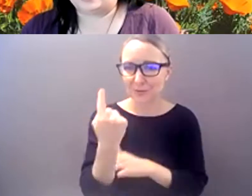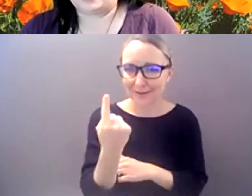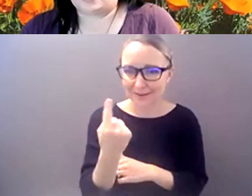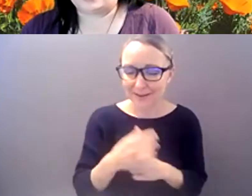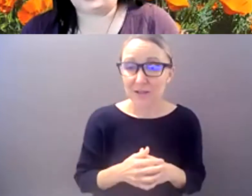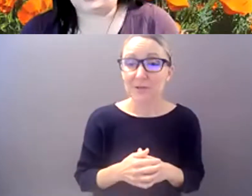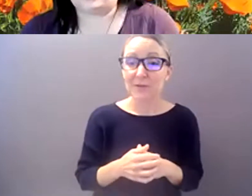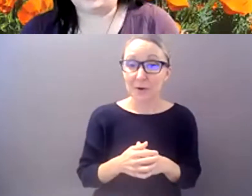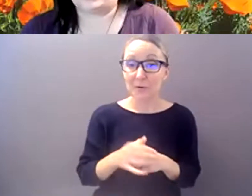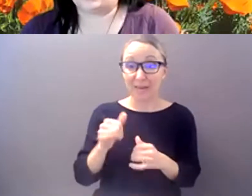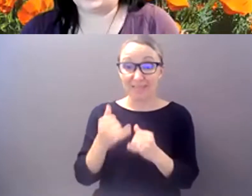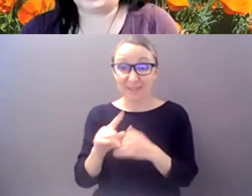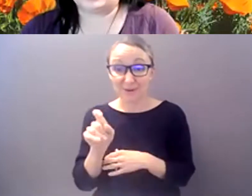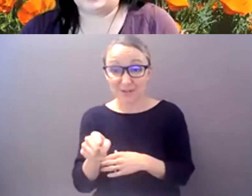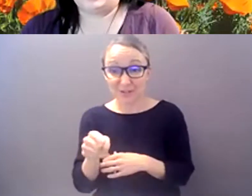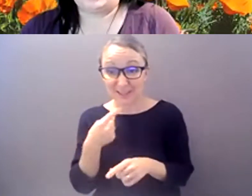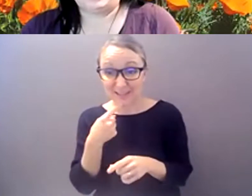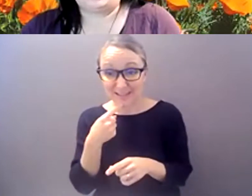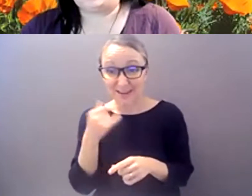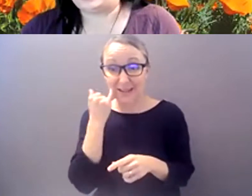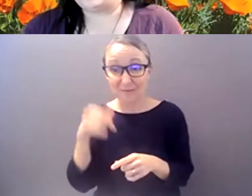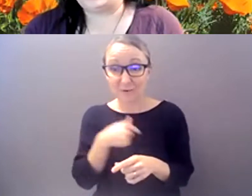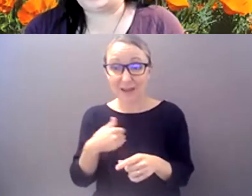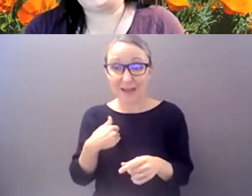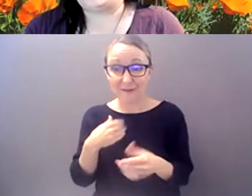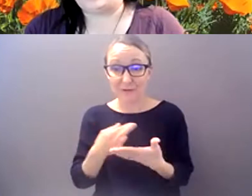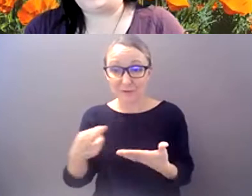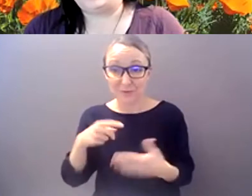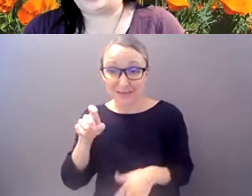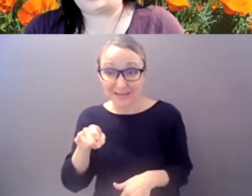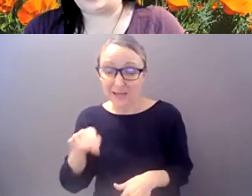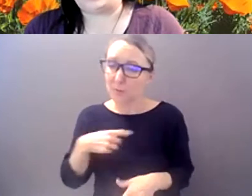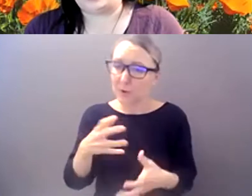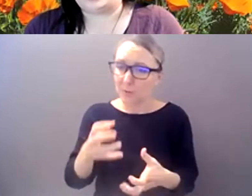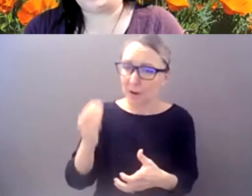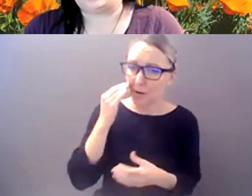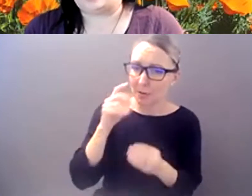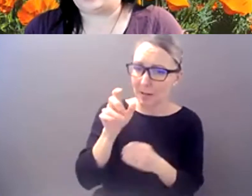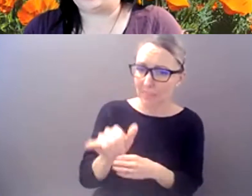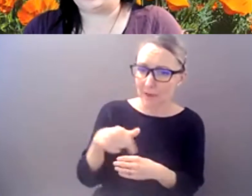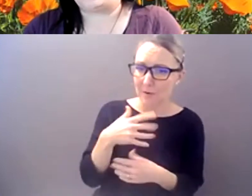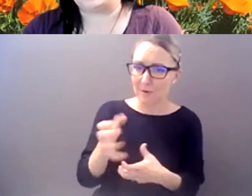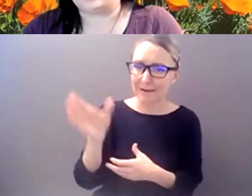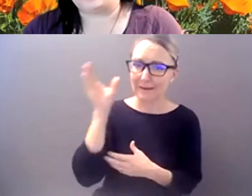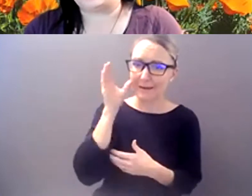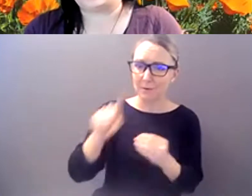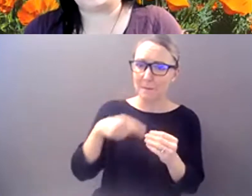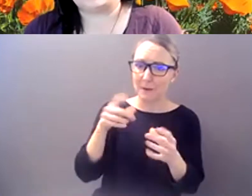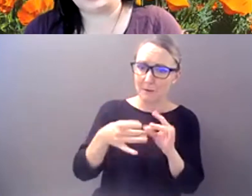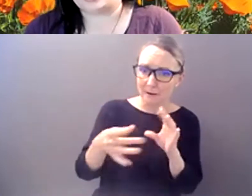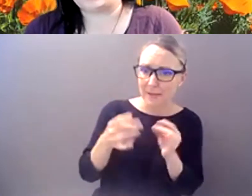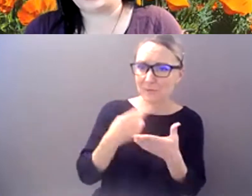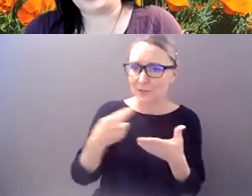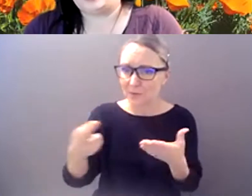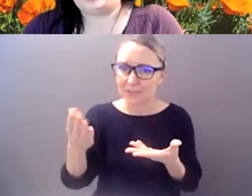that last question, if there's resources that are needed, we'd like to really hear about them. We want to hear about all the comments, all the resources, all